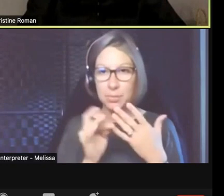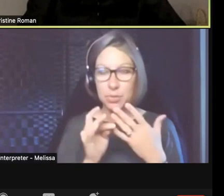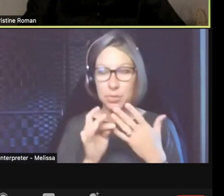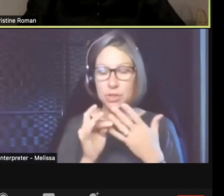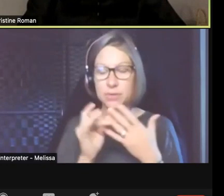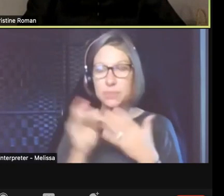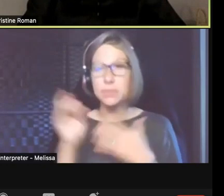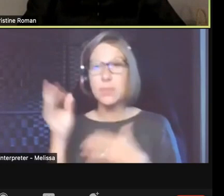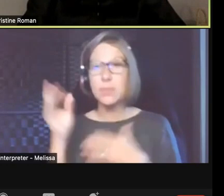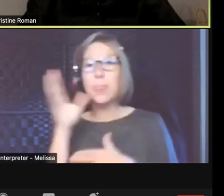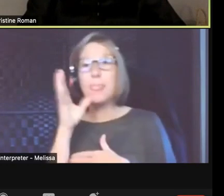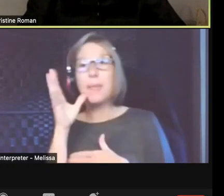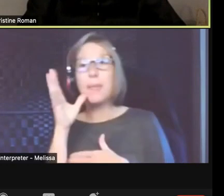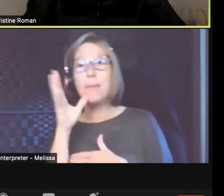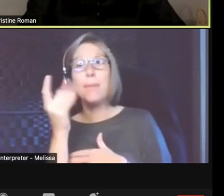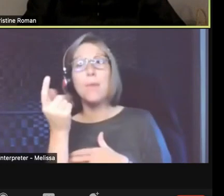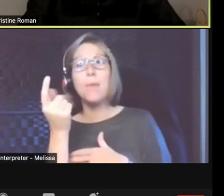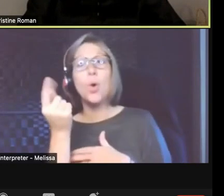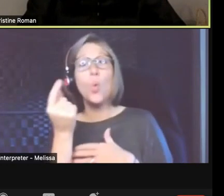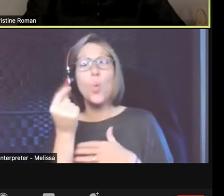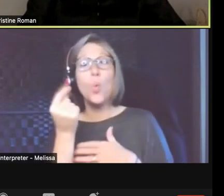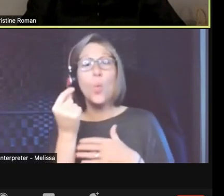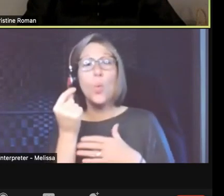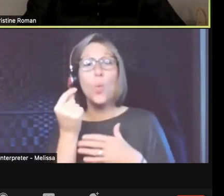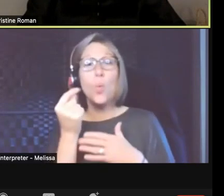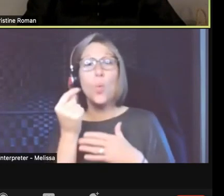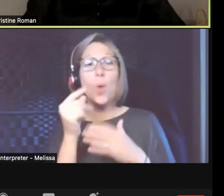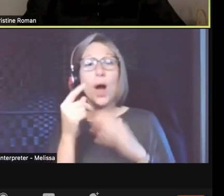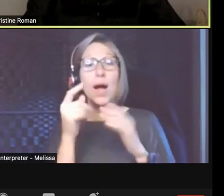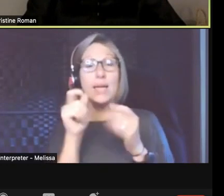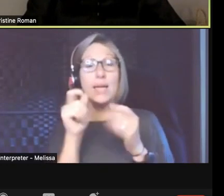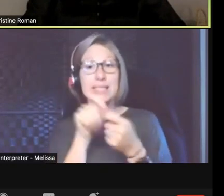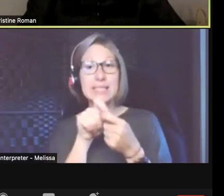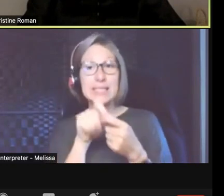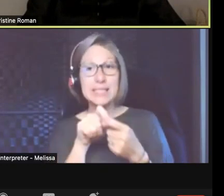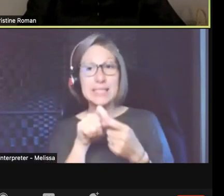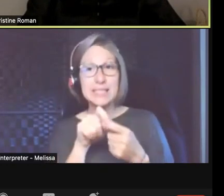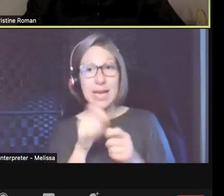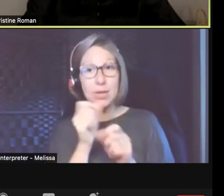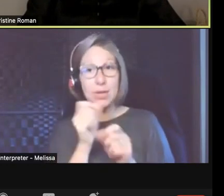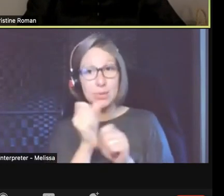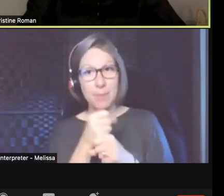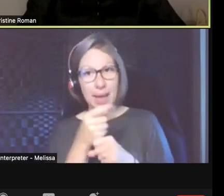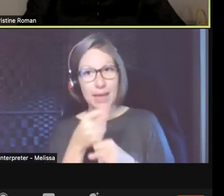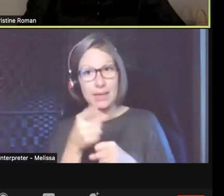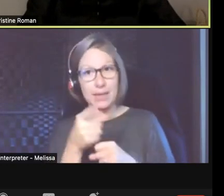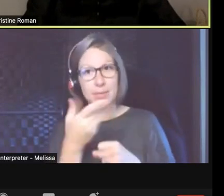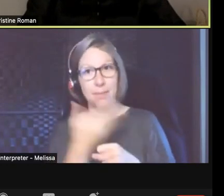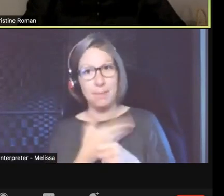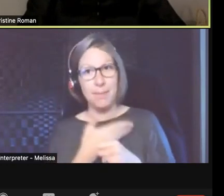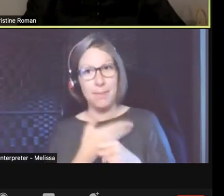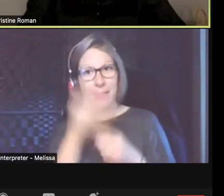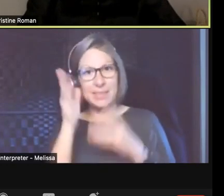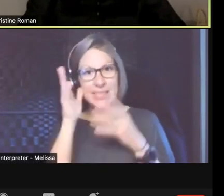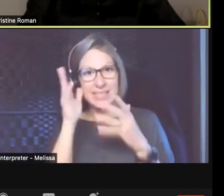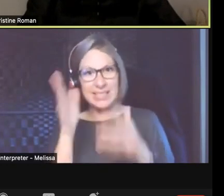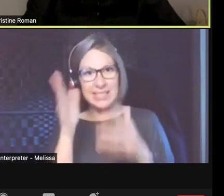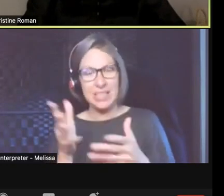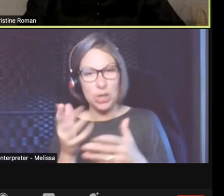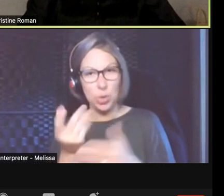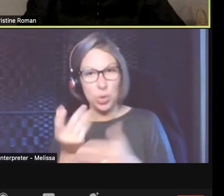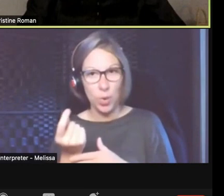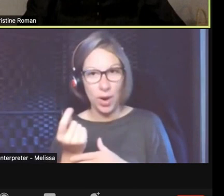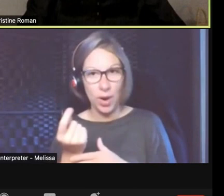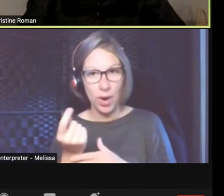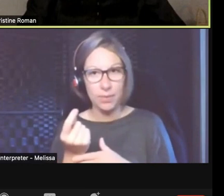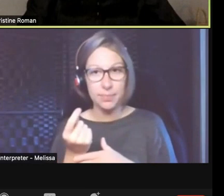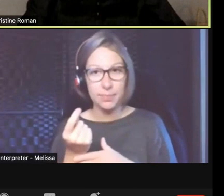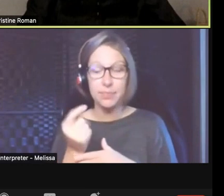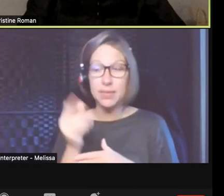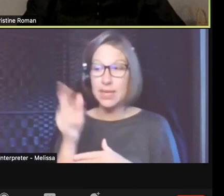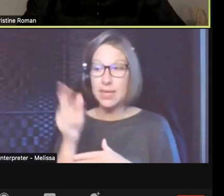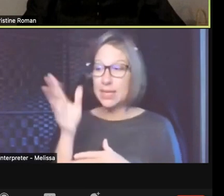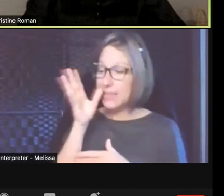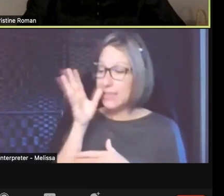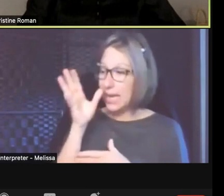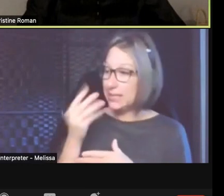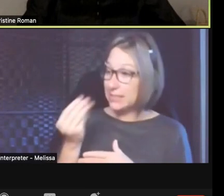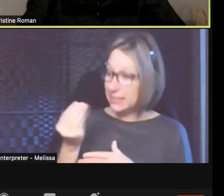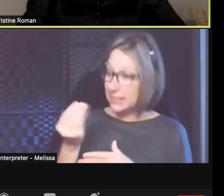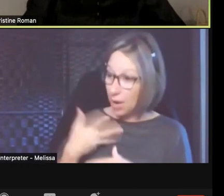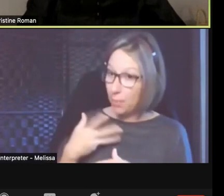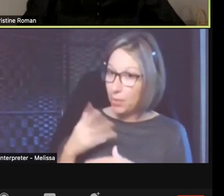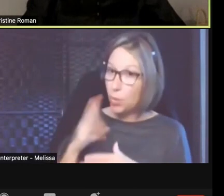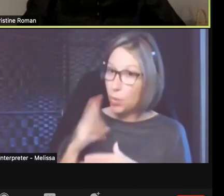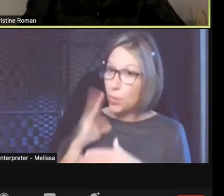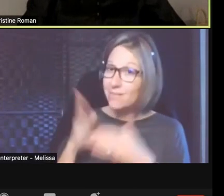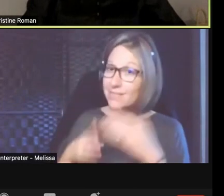make it baby deer like? Well, take a look at it and tell us. We're done after this.